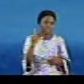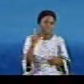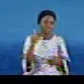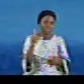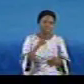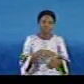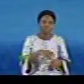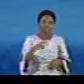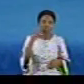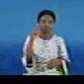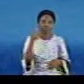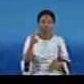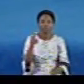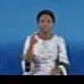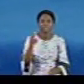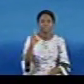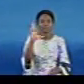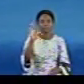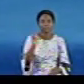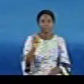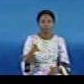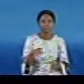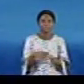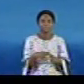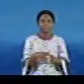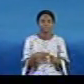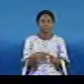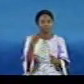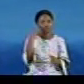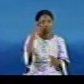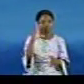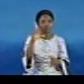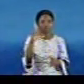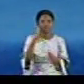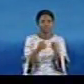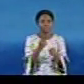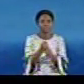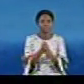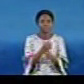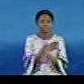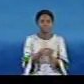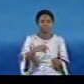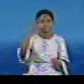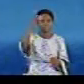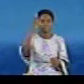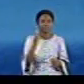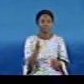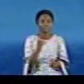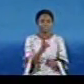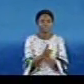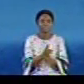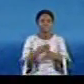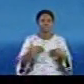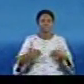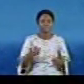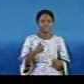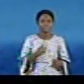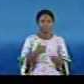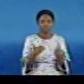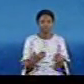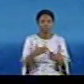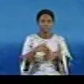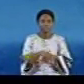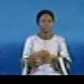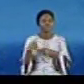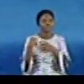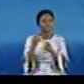it has been for 3 years. And God just healed me tonight. Since 3 o'clock this afternoon, I've not eaten,